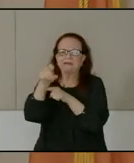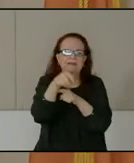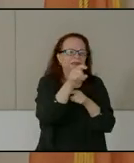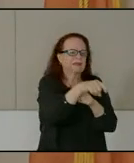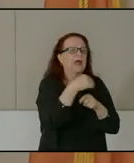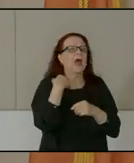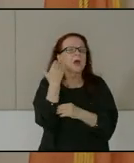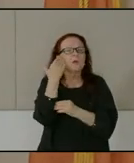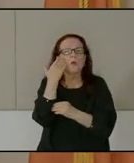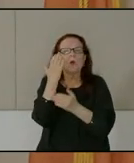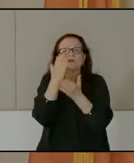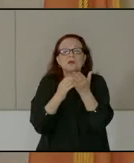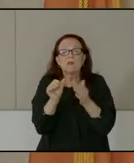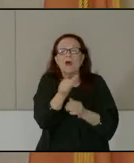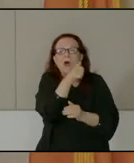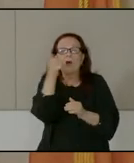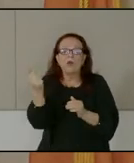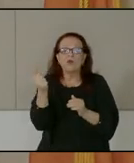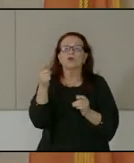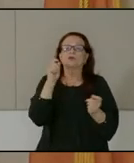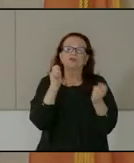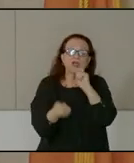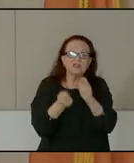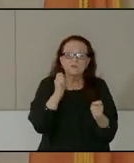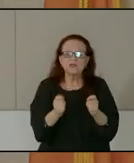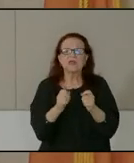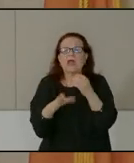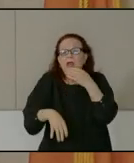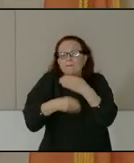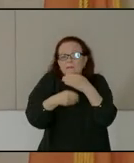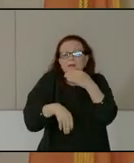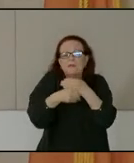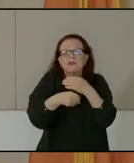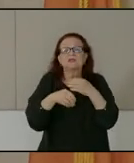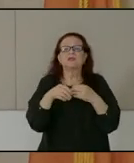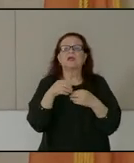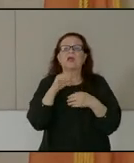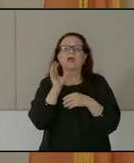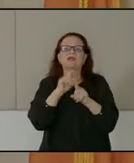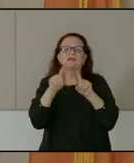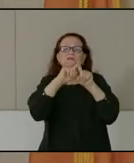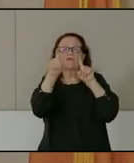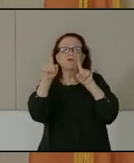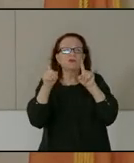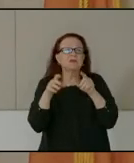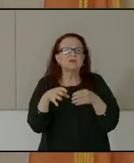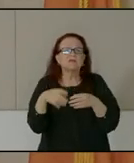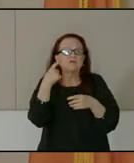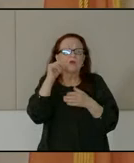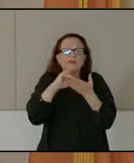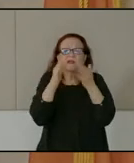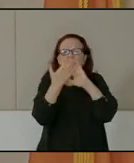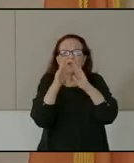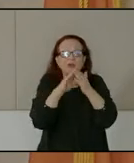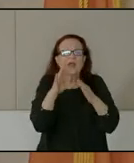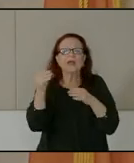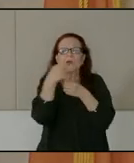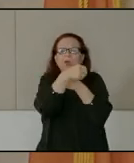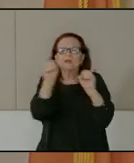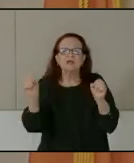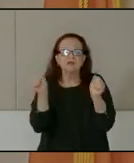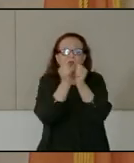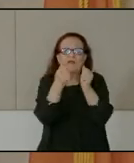know, some other adjustments and amendments that were recommended by the community and the organizations that were with us